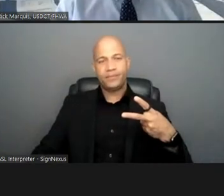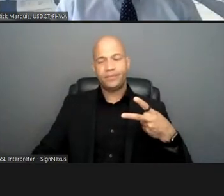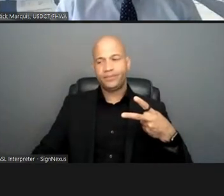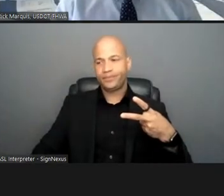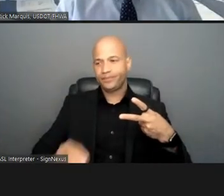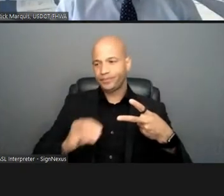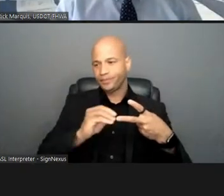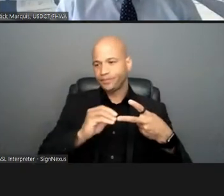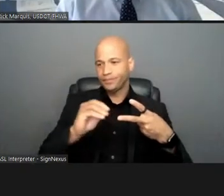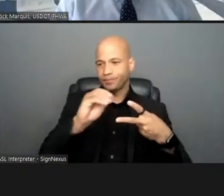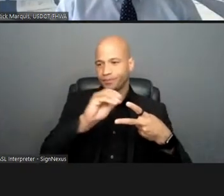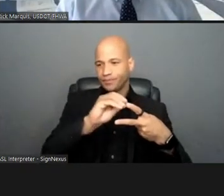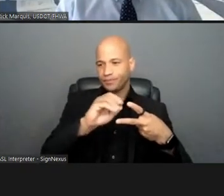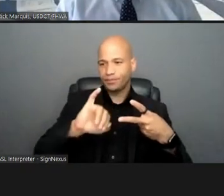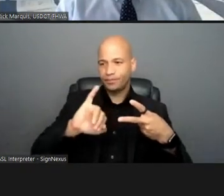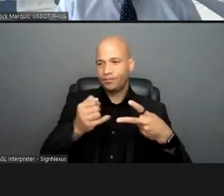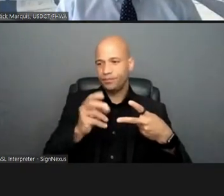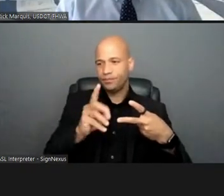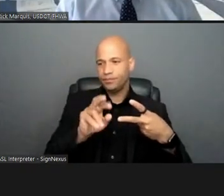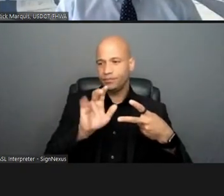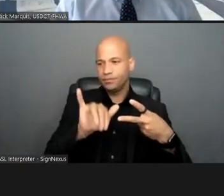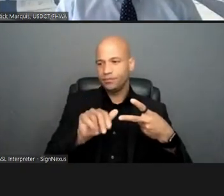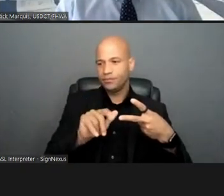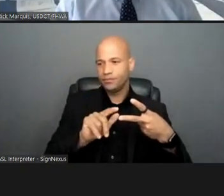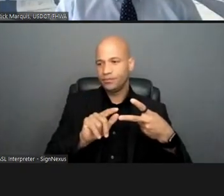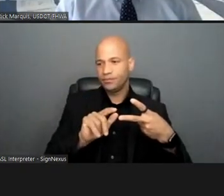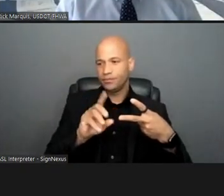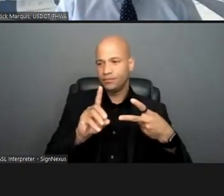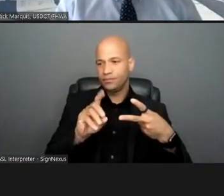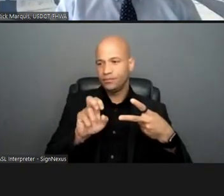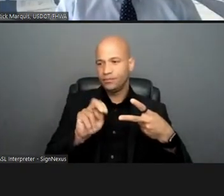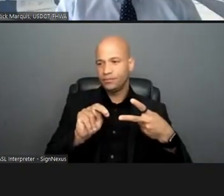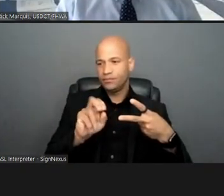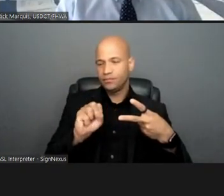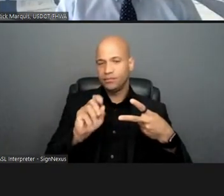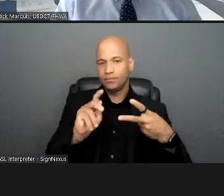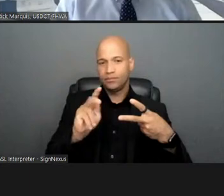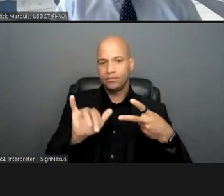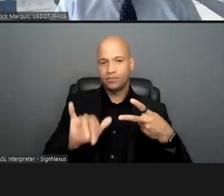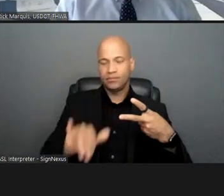the next speaker is Shane King followed by Judy denske